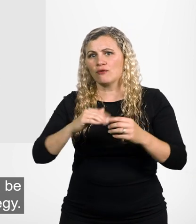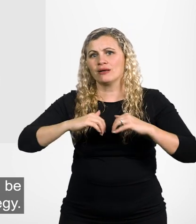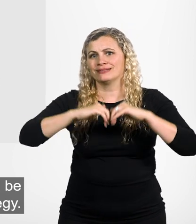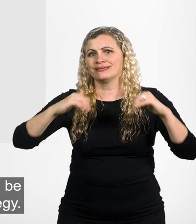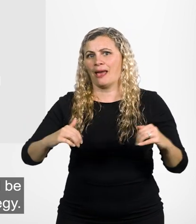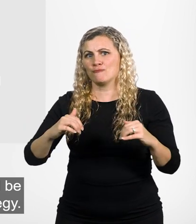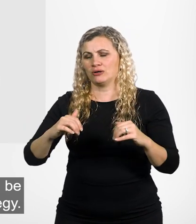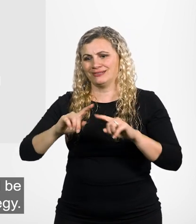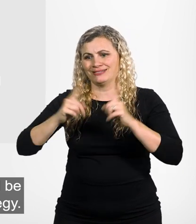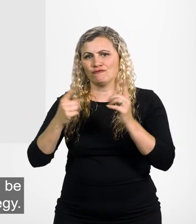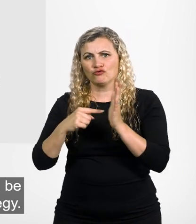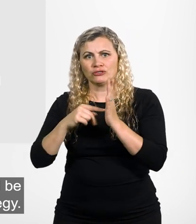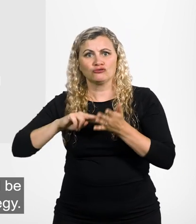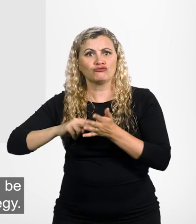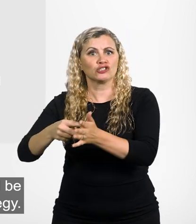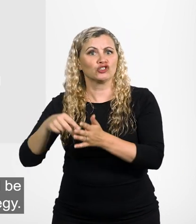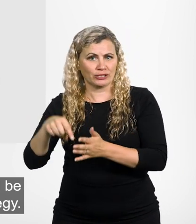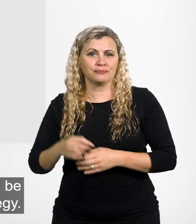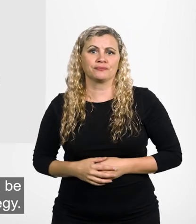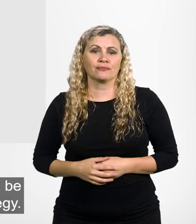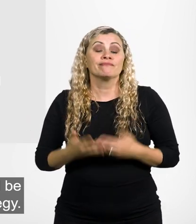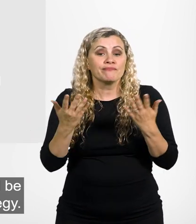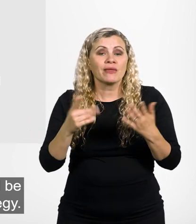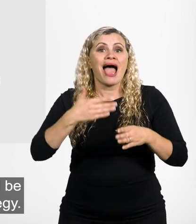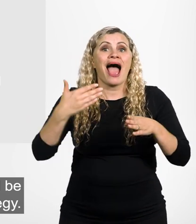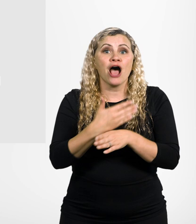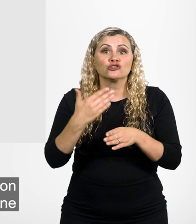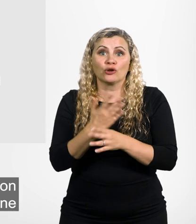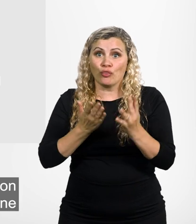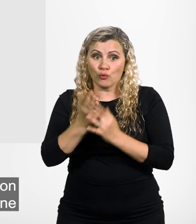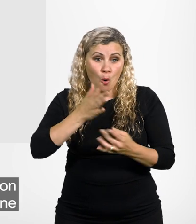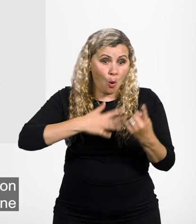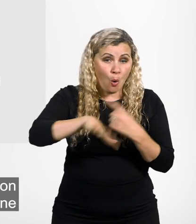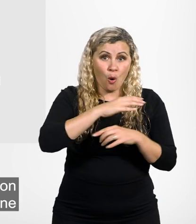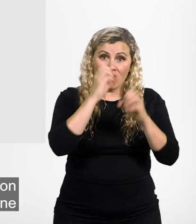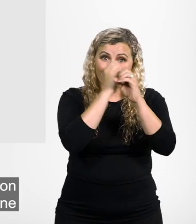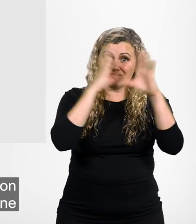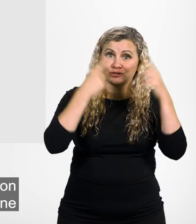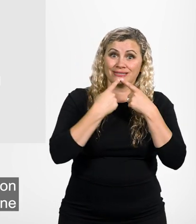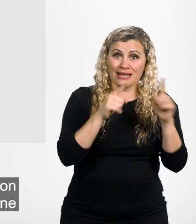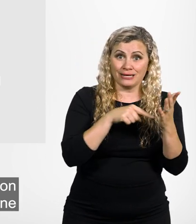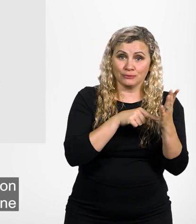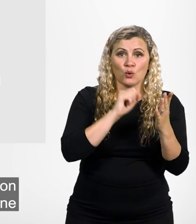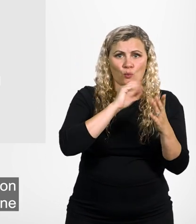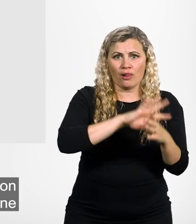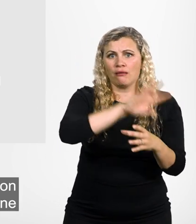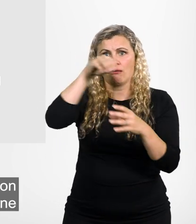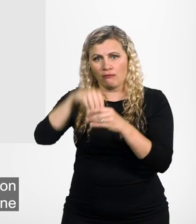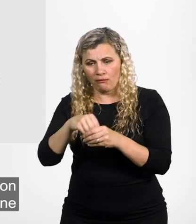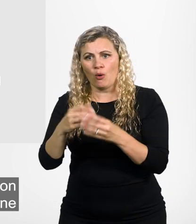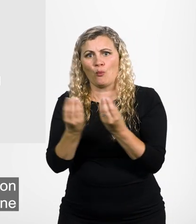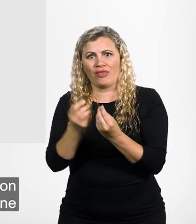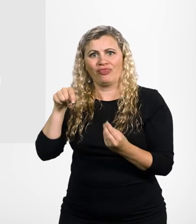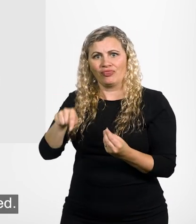separate Division and it will be delivered through a separate strategy however the actions in all the vision statements will